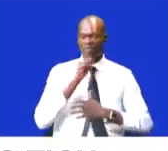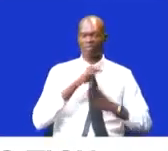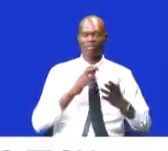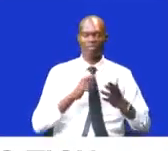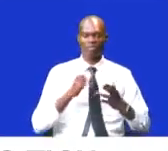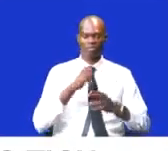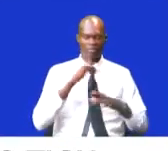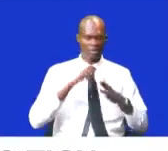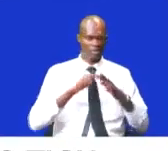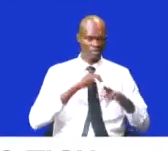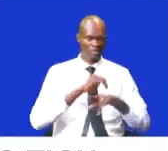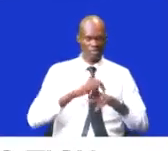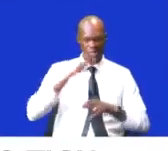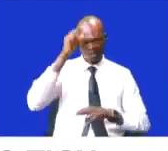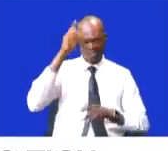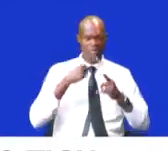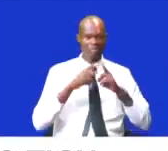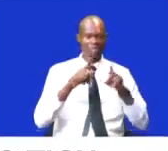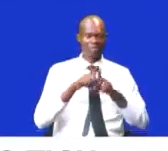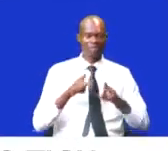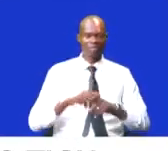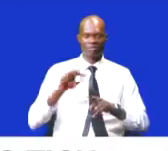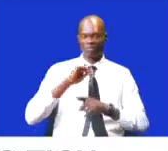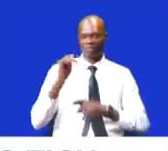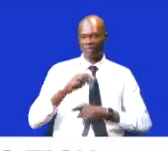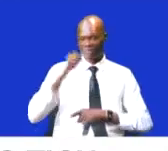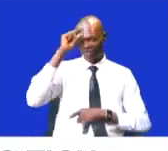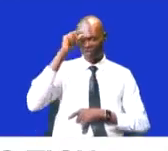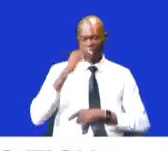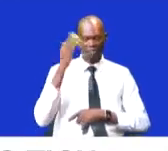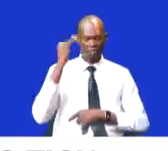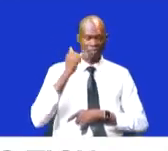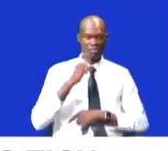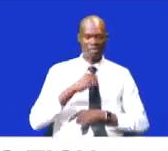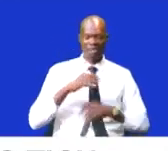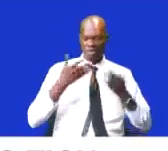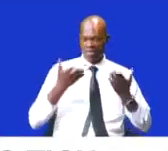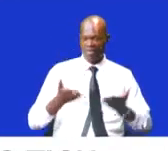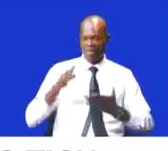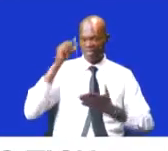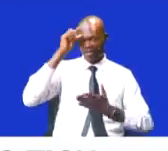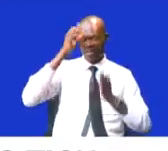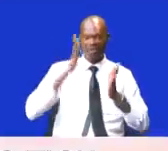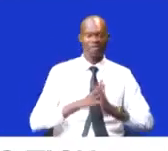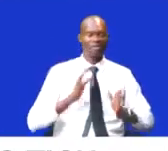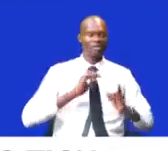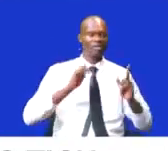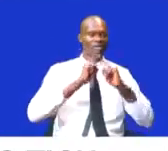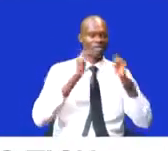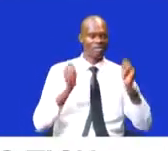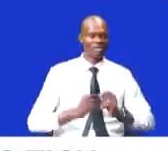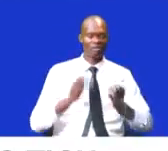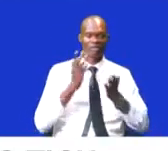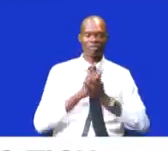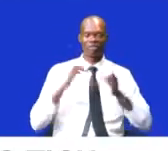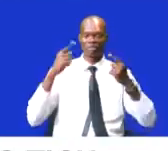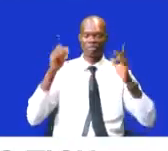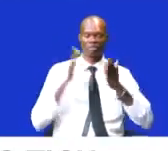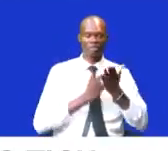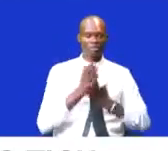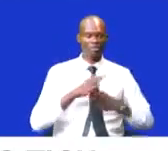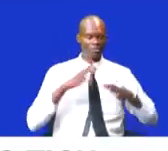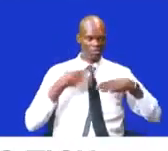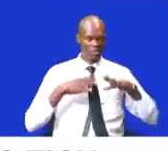national government, but to the county government, because this is where the governor and his team will succeed through people